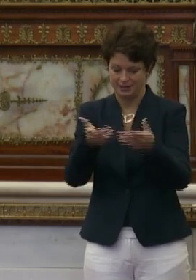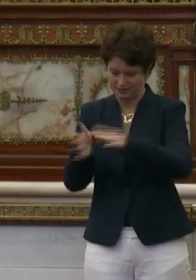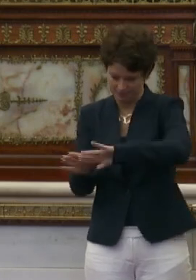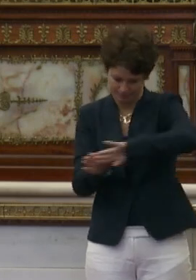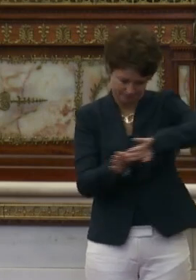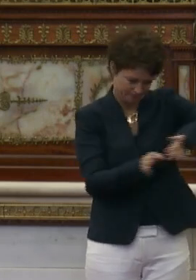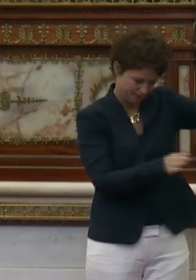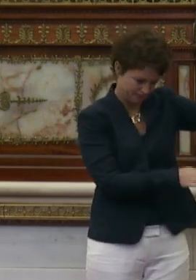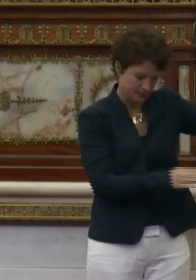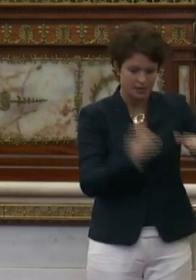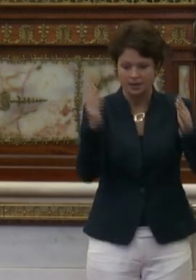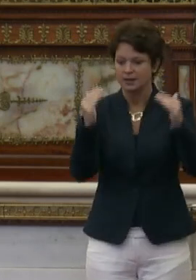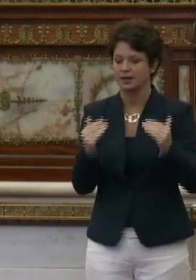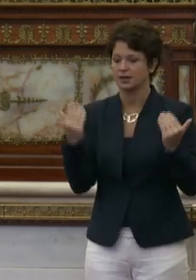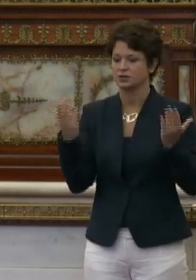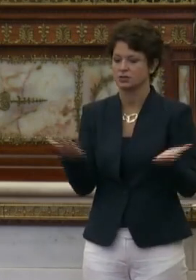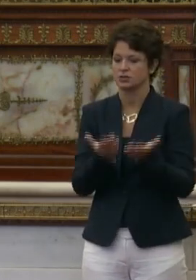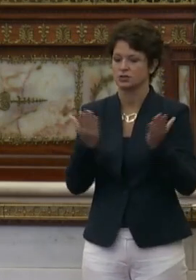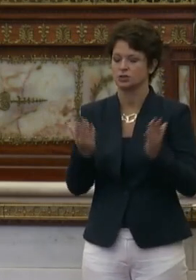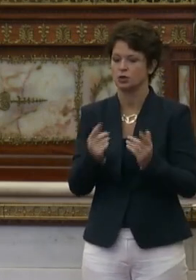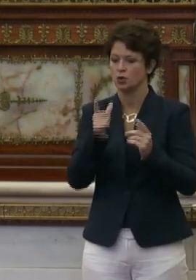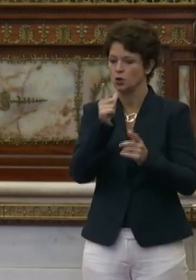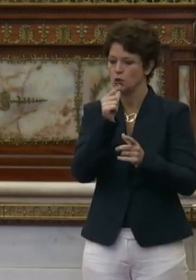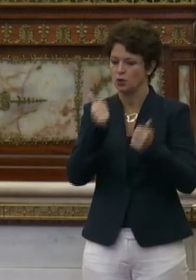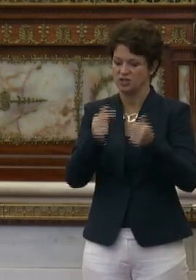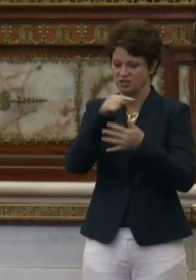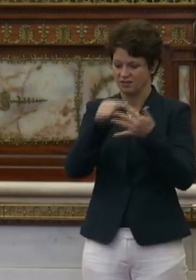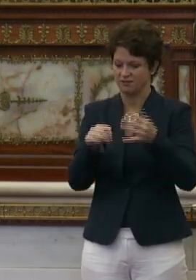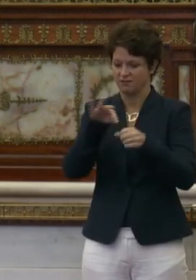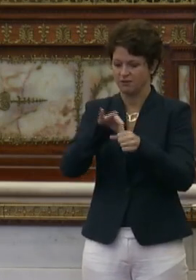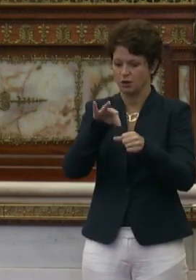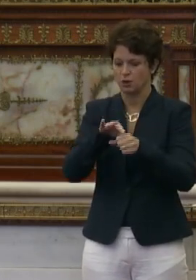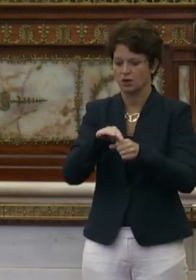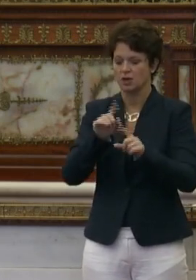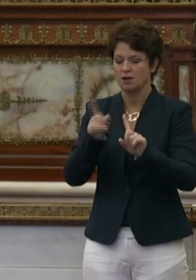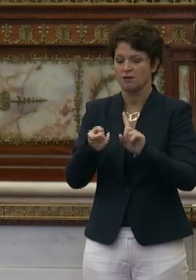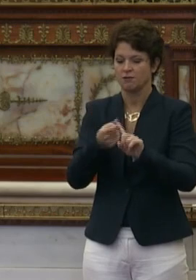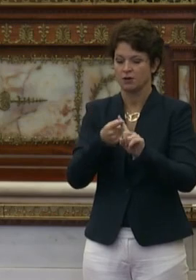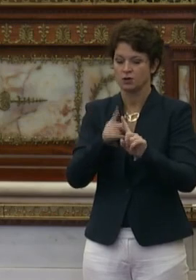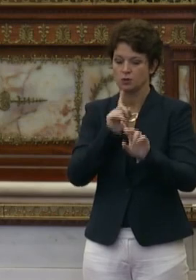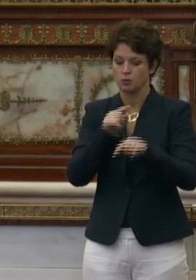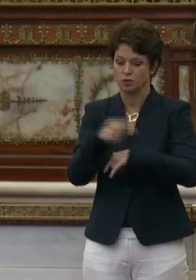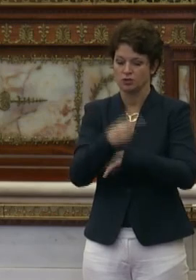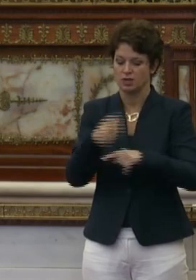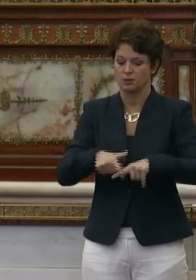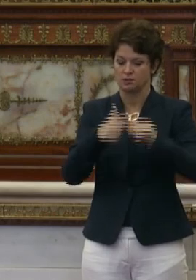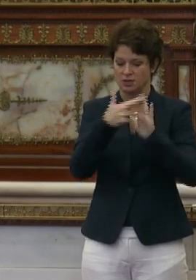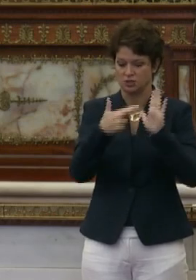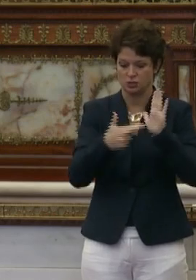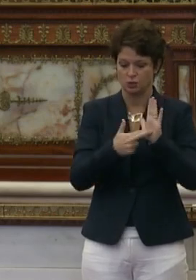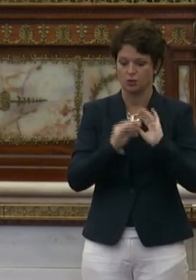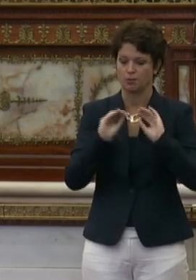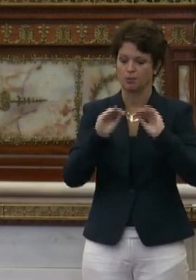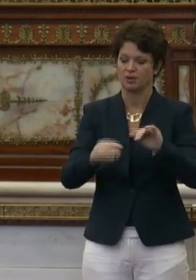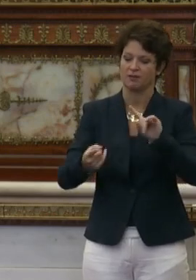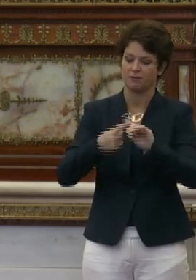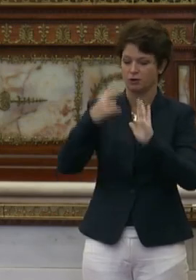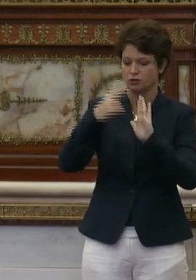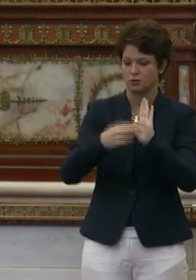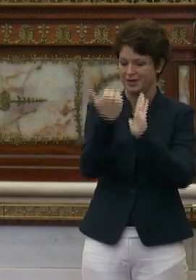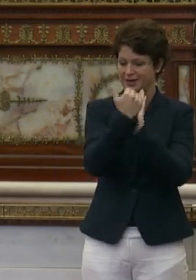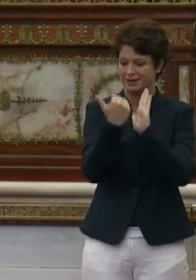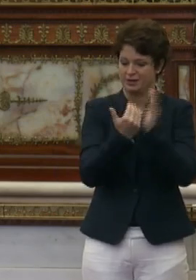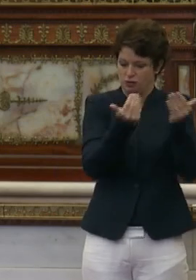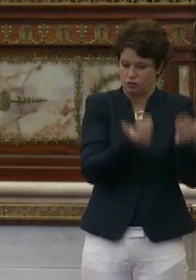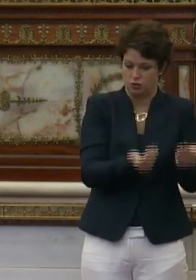next order of business is consideration of the calendar. I note that the bill just reported from committee with the suspension of the rule have been deemed to have had a first reading.